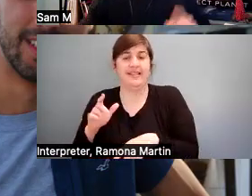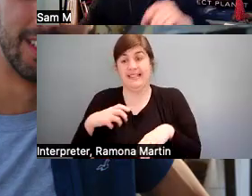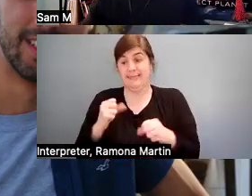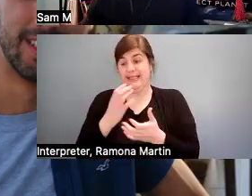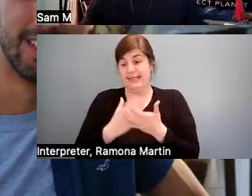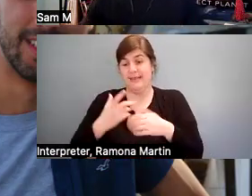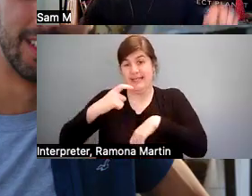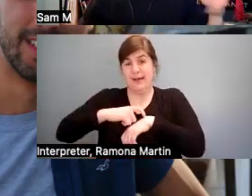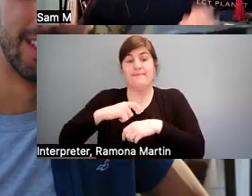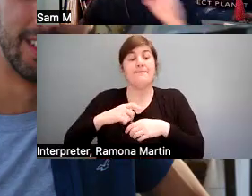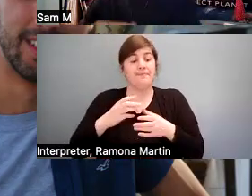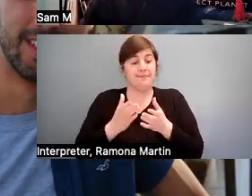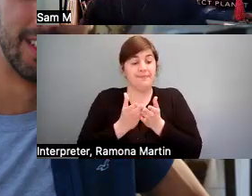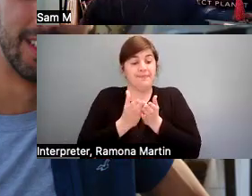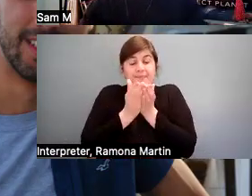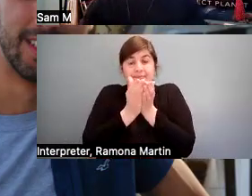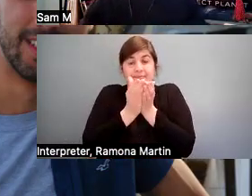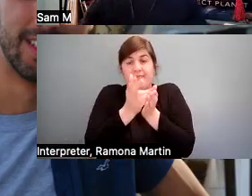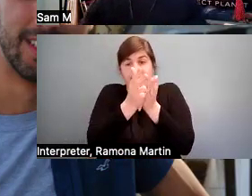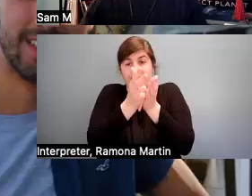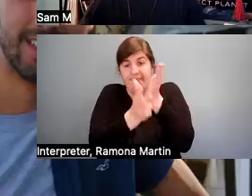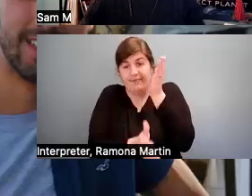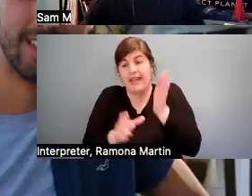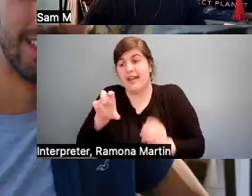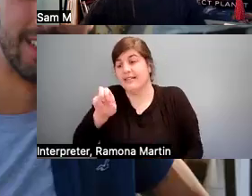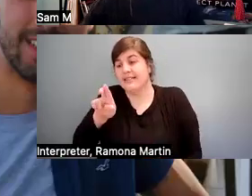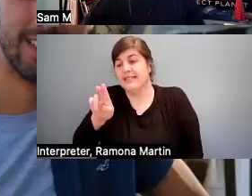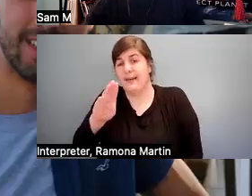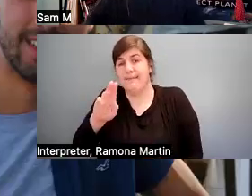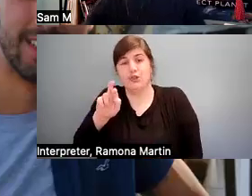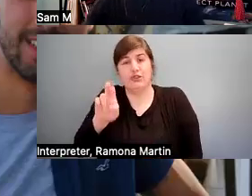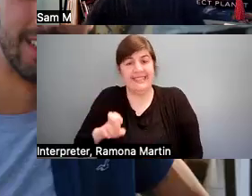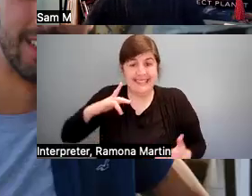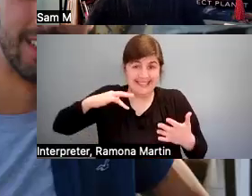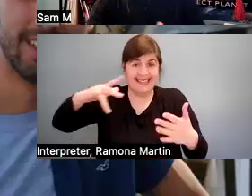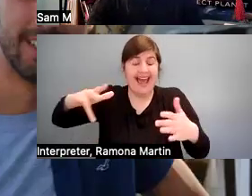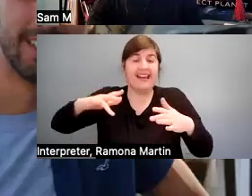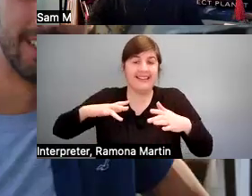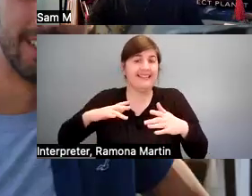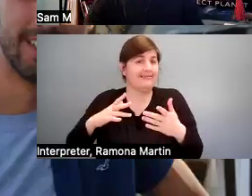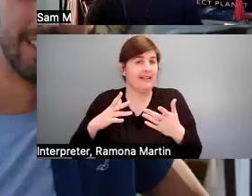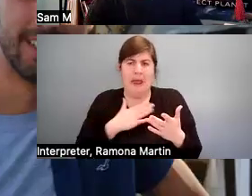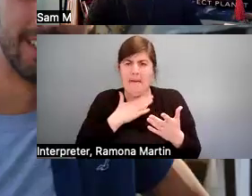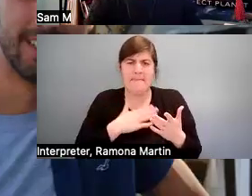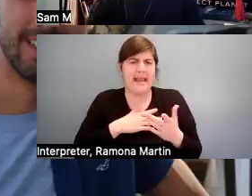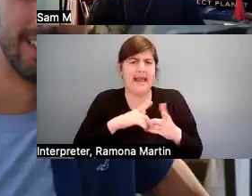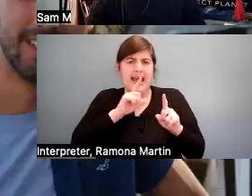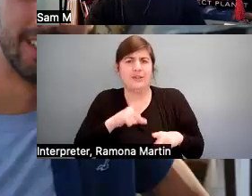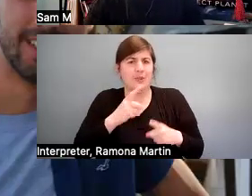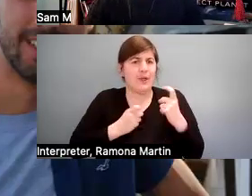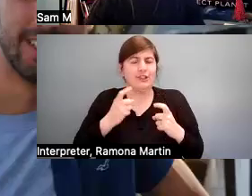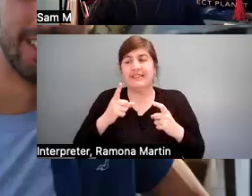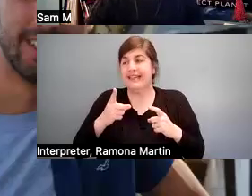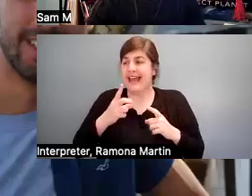in a submarine studying volcanoes at the bottom of the ocean. So I'm happy to answer any questions about what diving